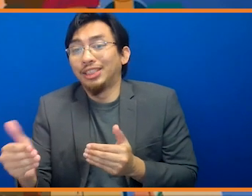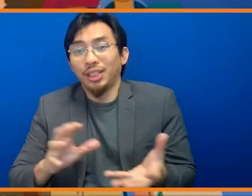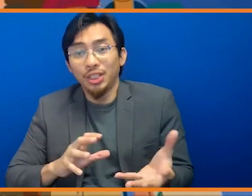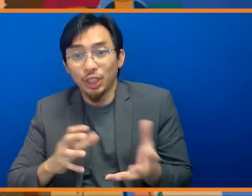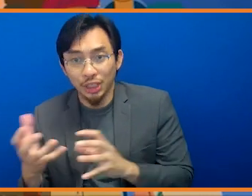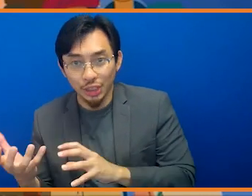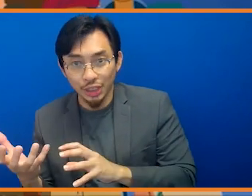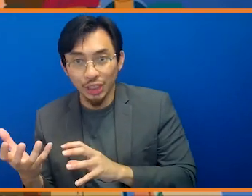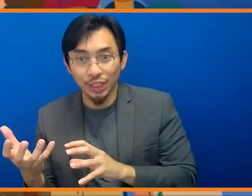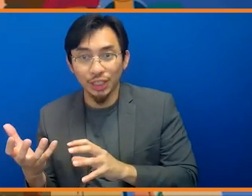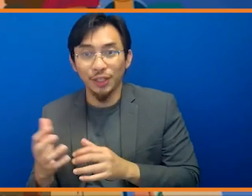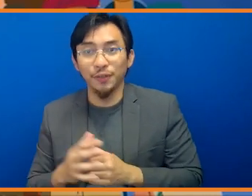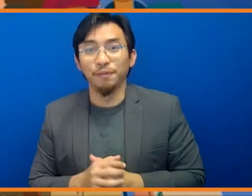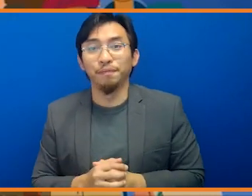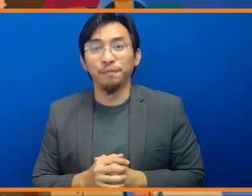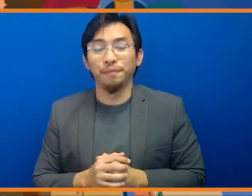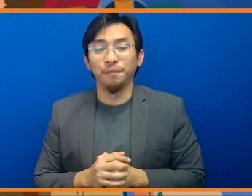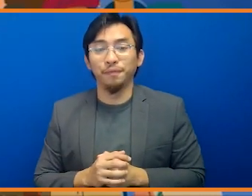disaster.